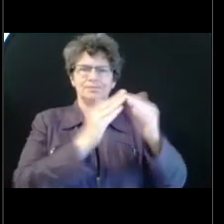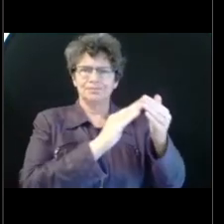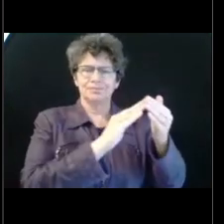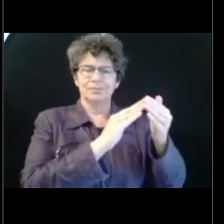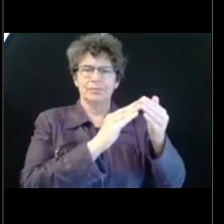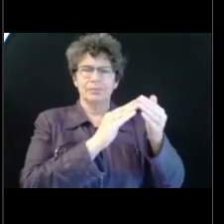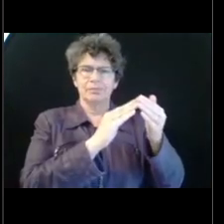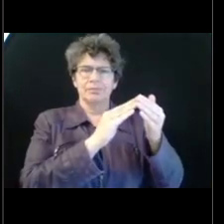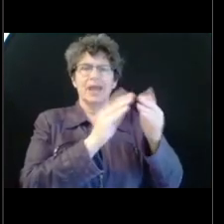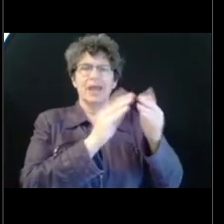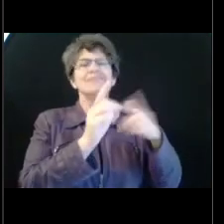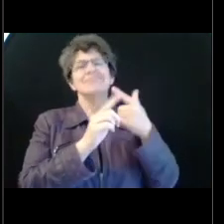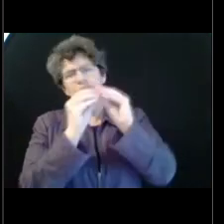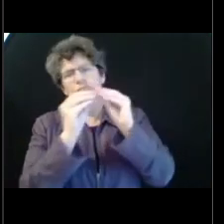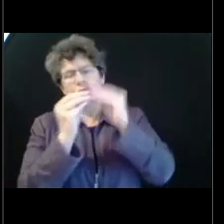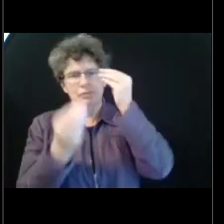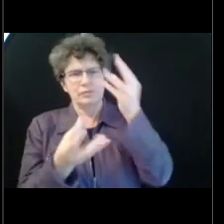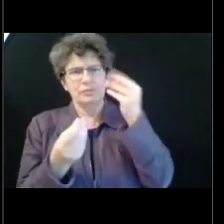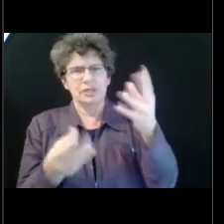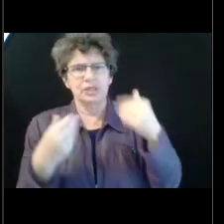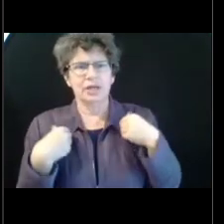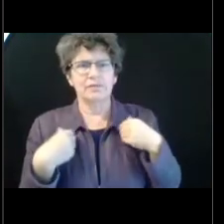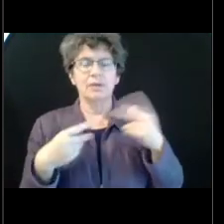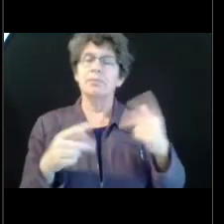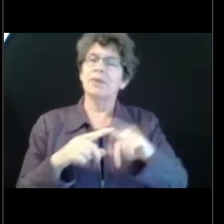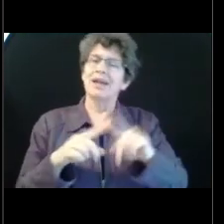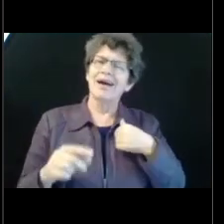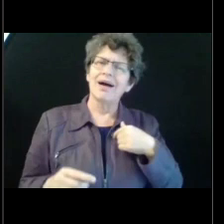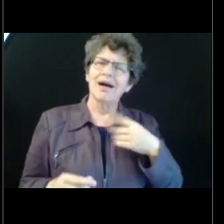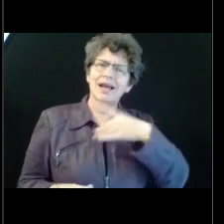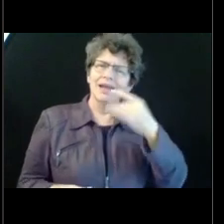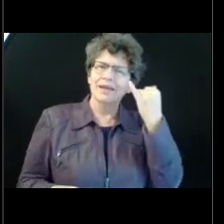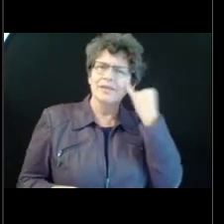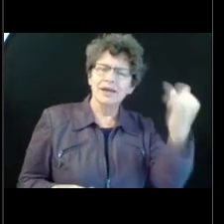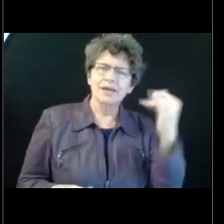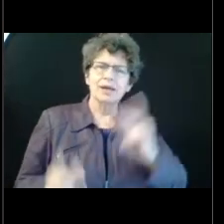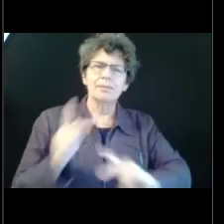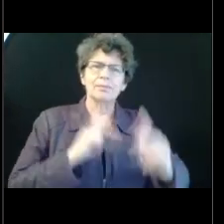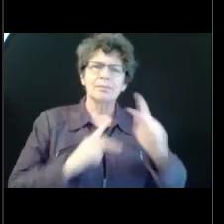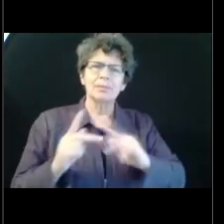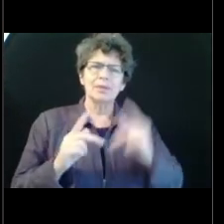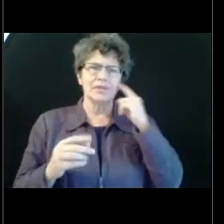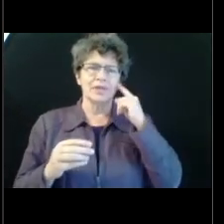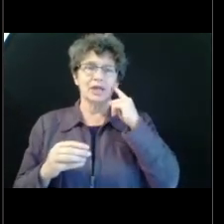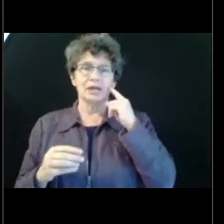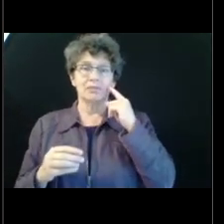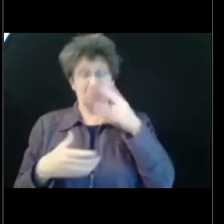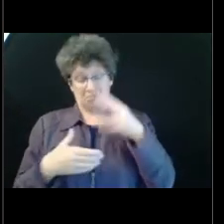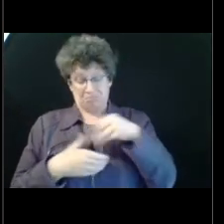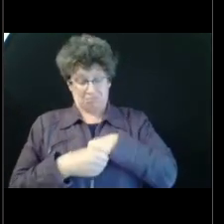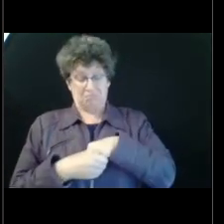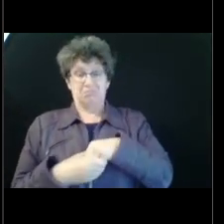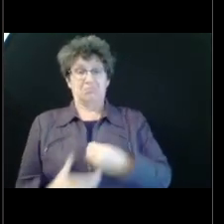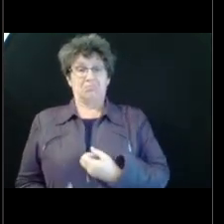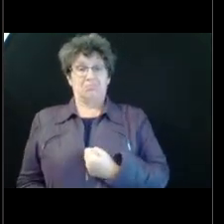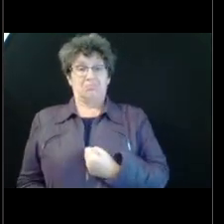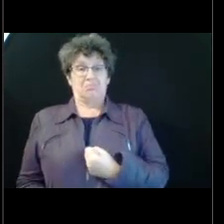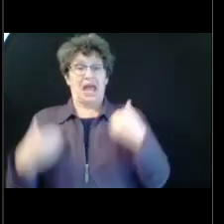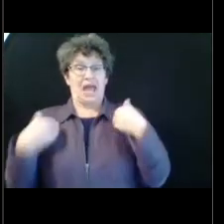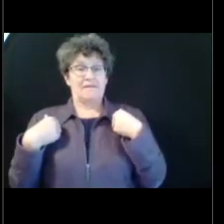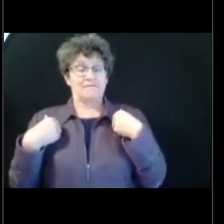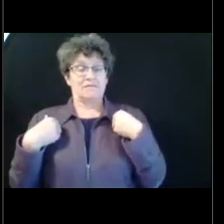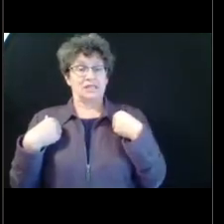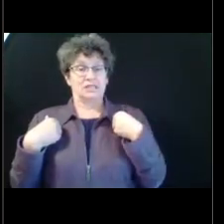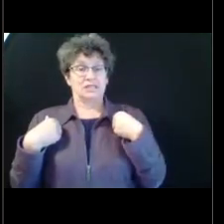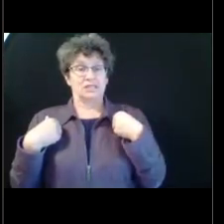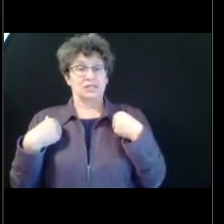I like the idea that people have looked at it being all the way from something innate, something you train in a young person, to